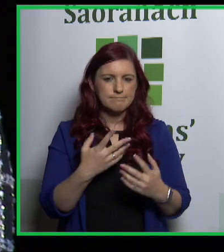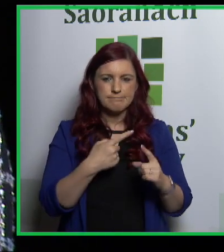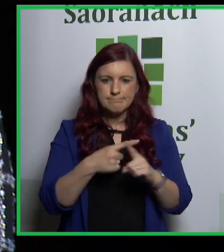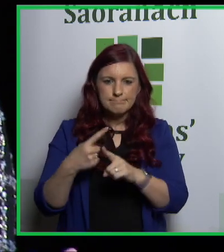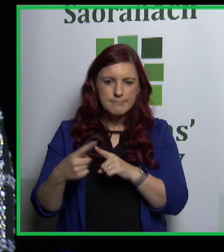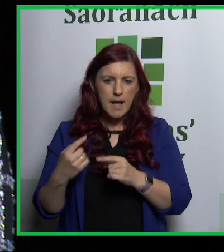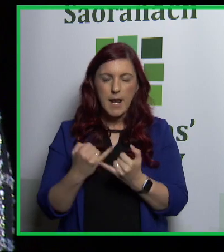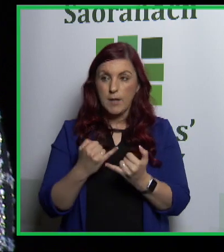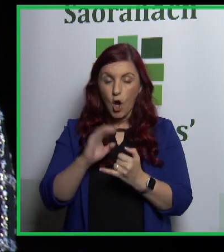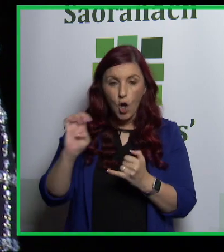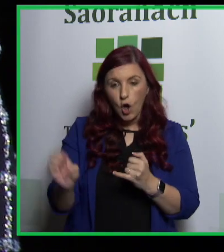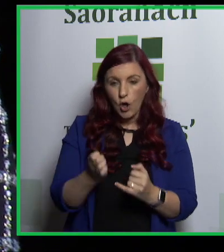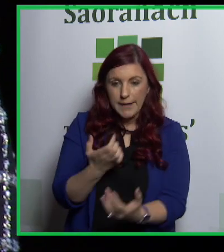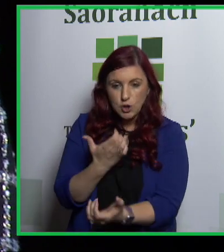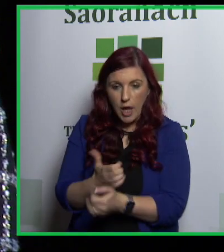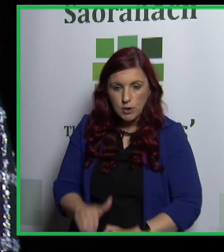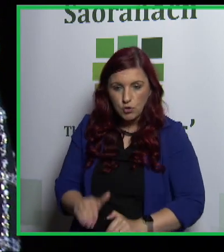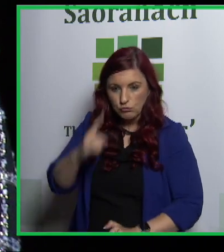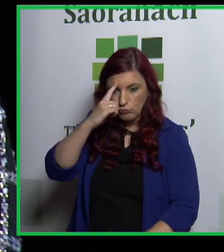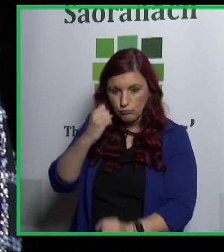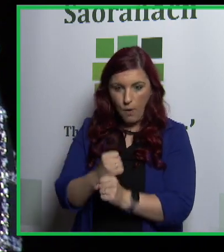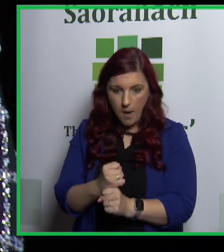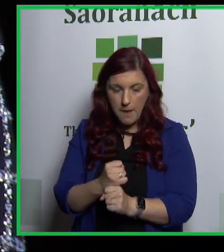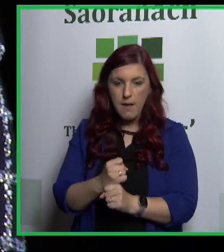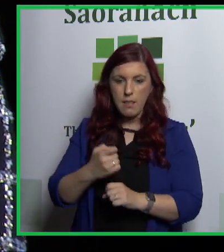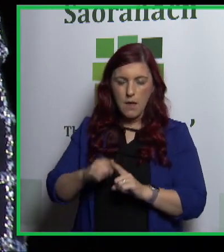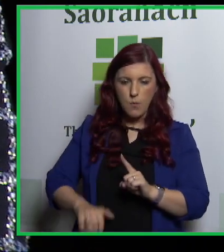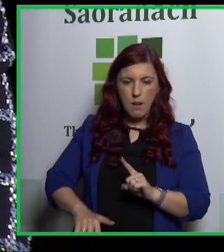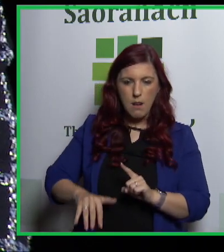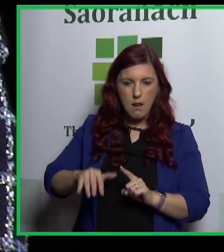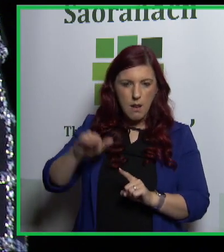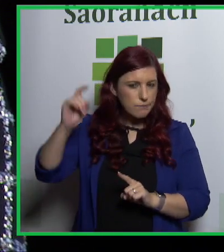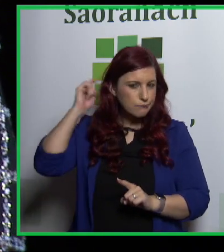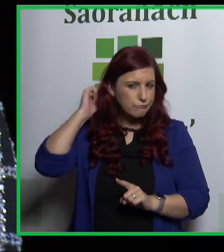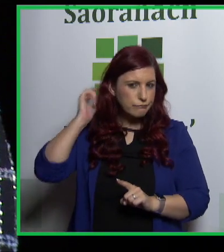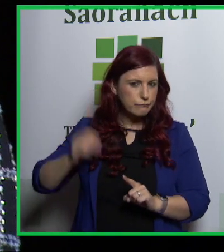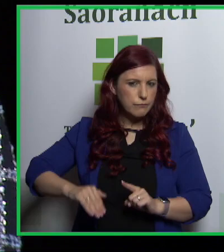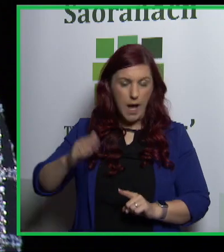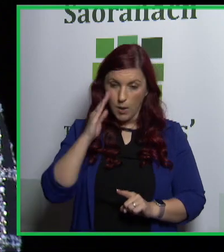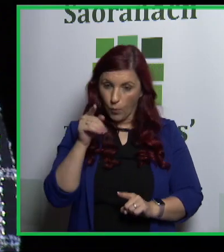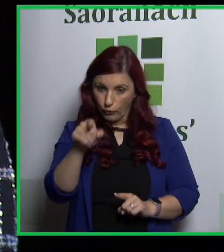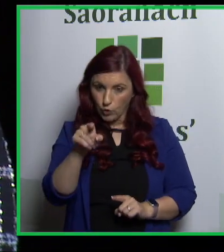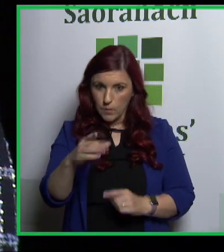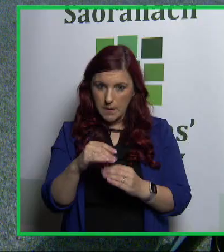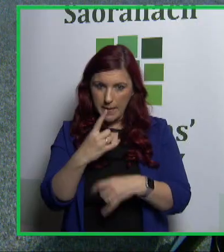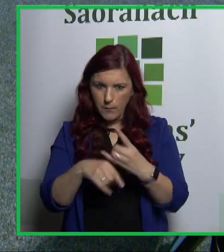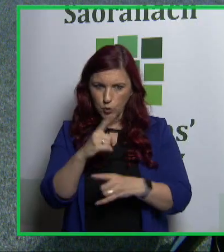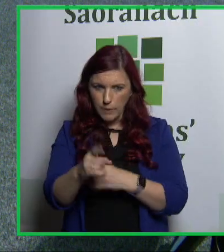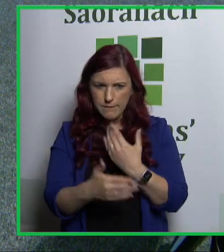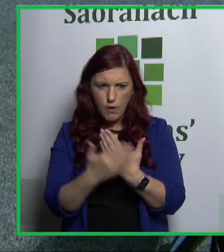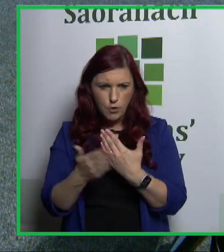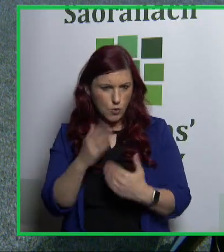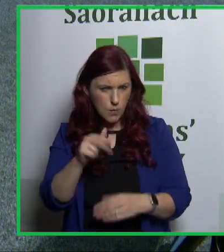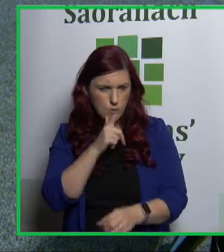early childhood trauma that sets people off on a certain path. Something happened to you when you were very, very young. Can you share it with us?